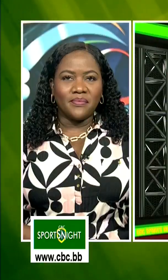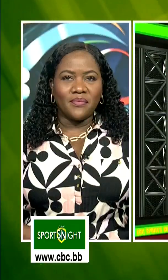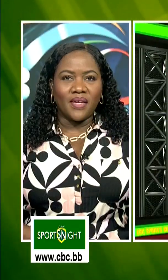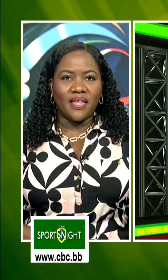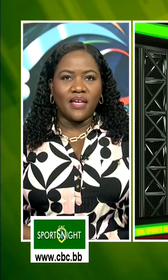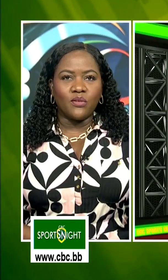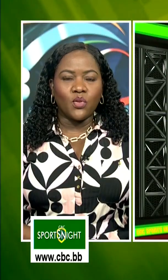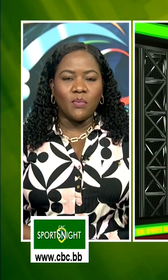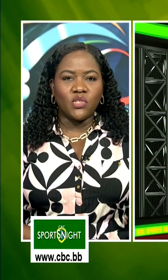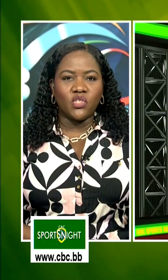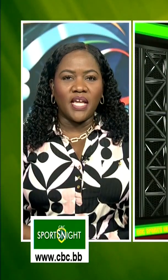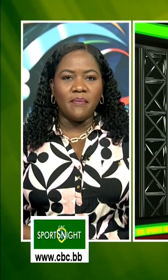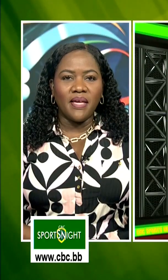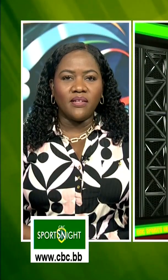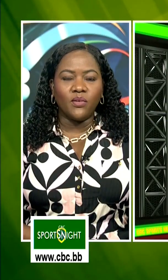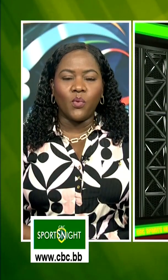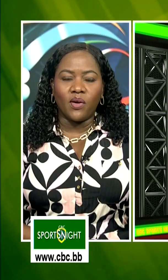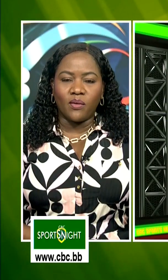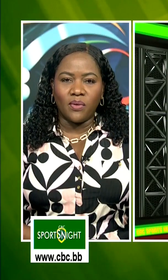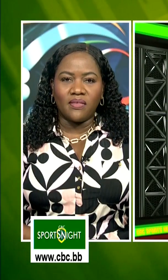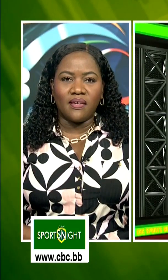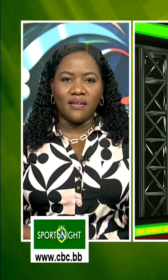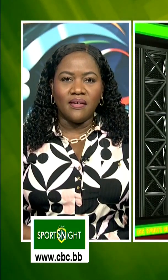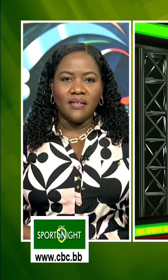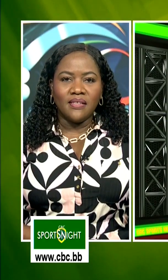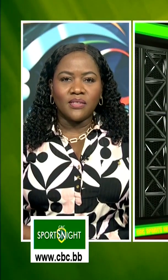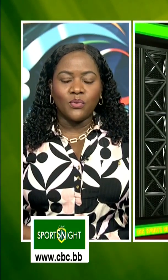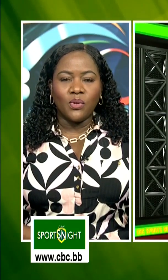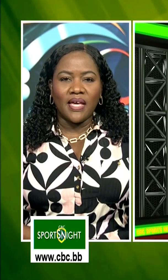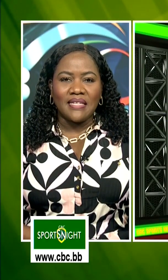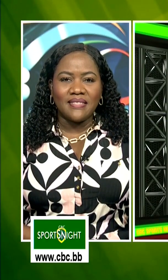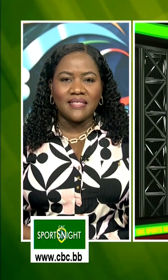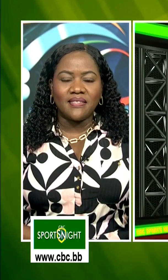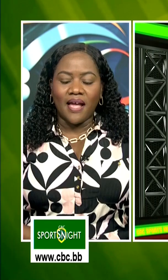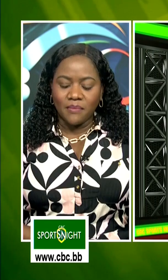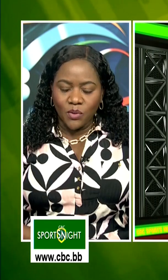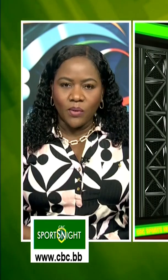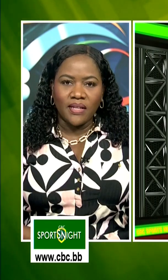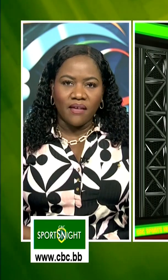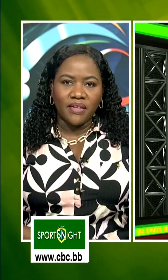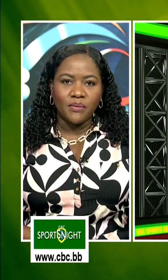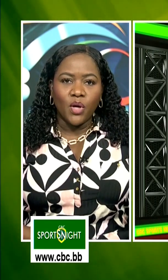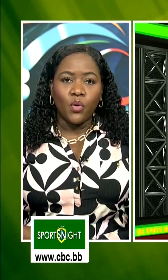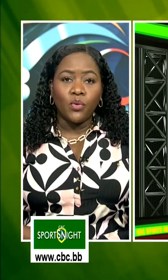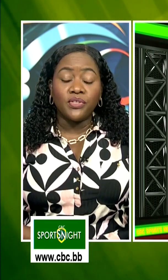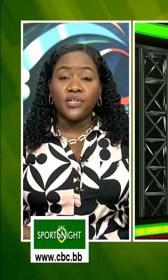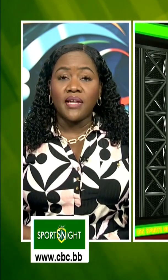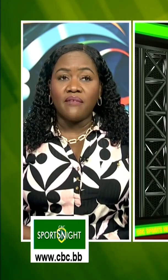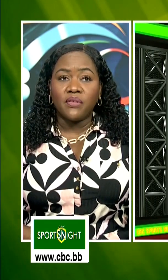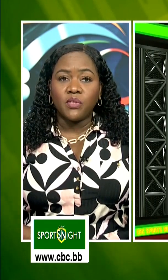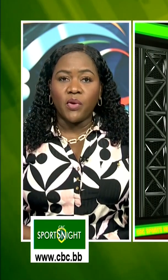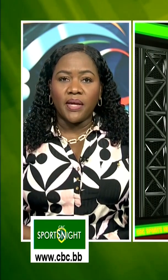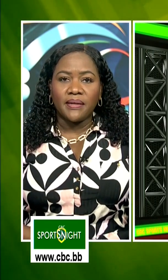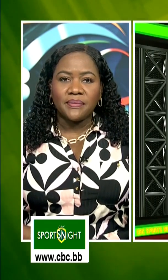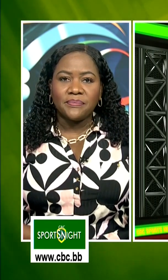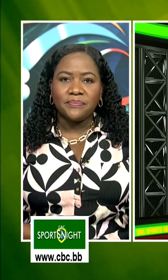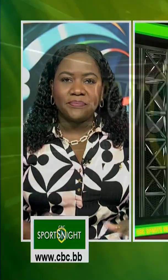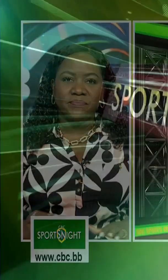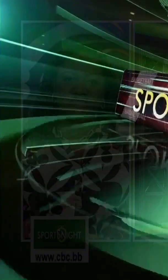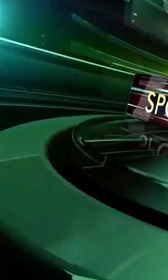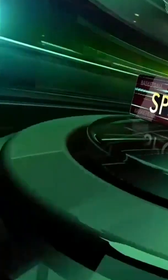Tisha. Hey, thank you so much, Damien. Good work with the school kids. Absolutely love it. We'll return after this break.